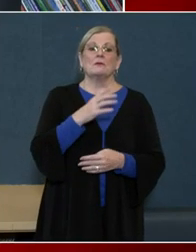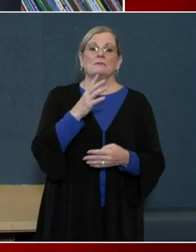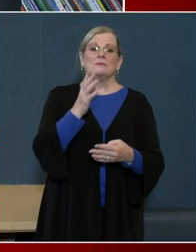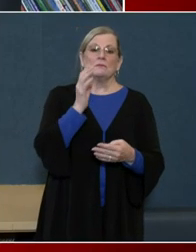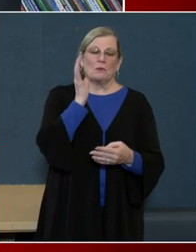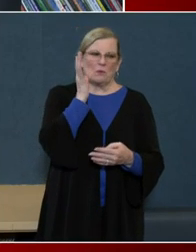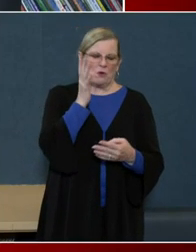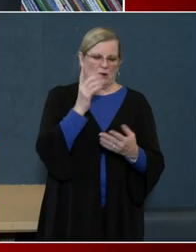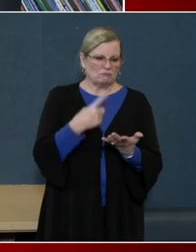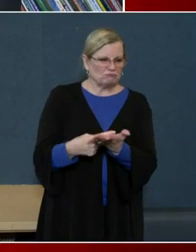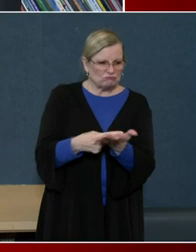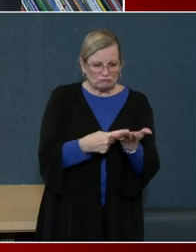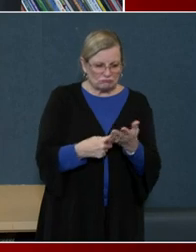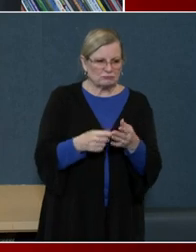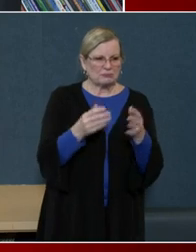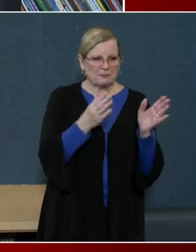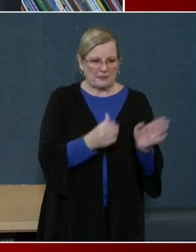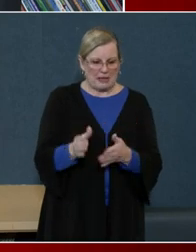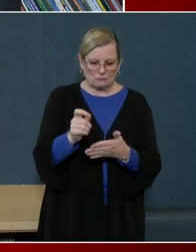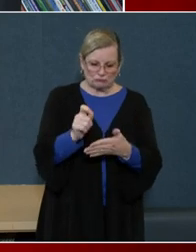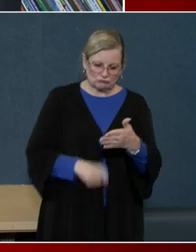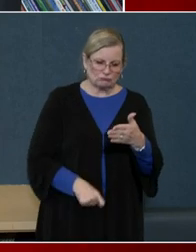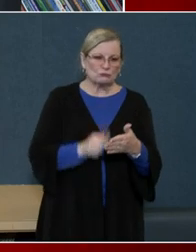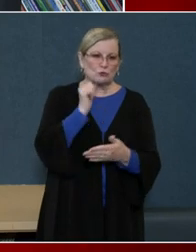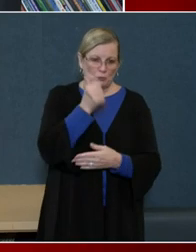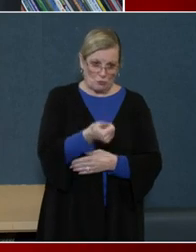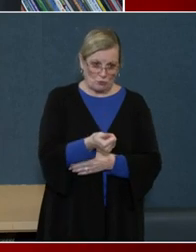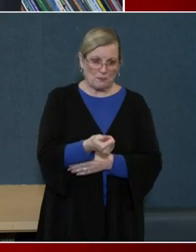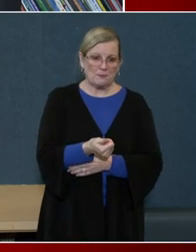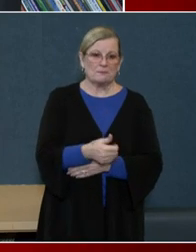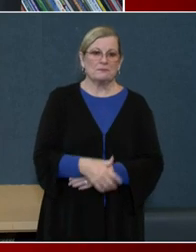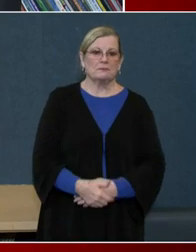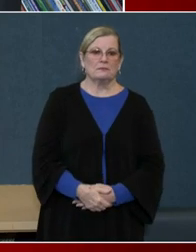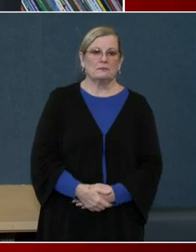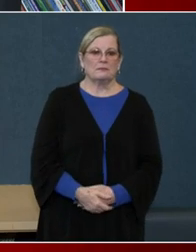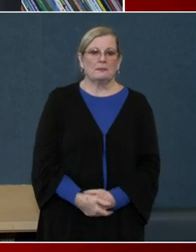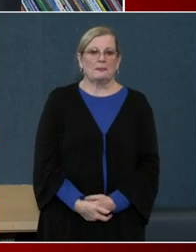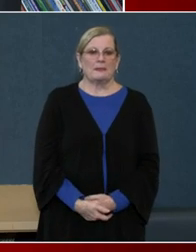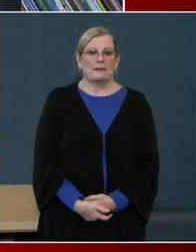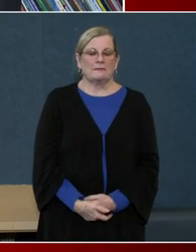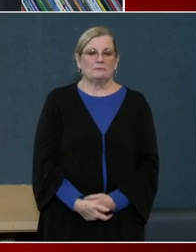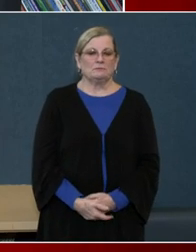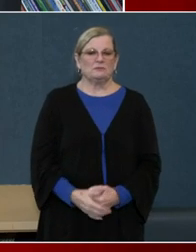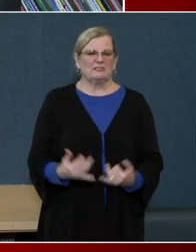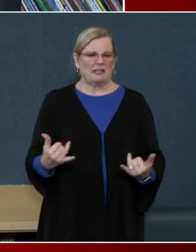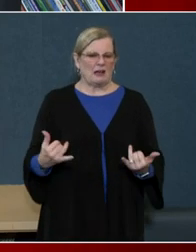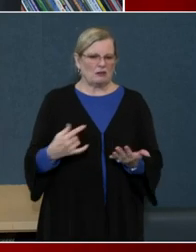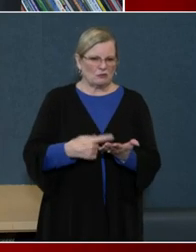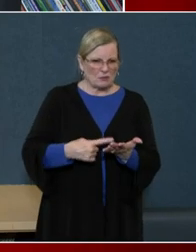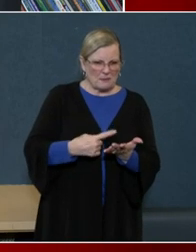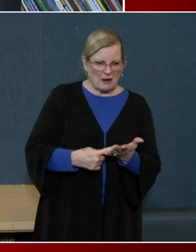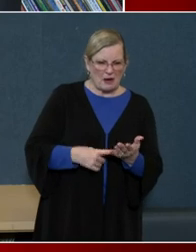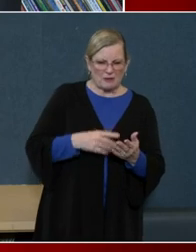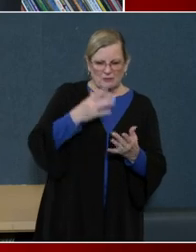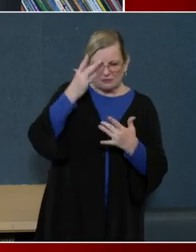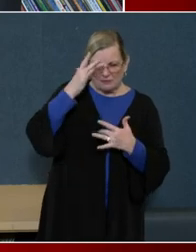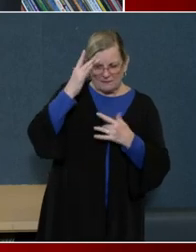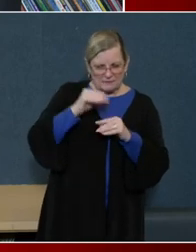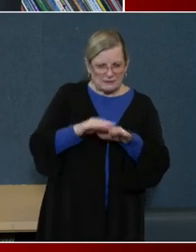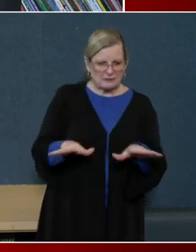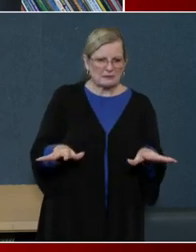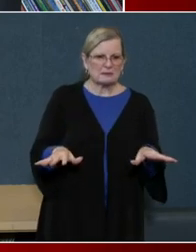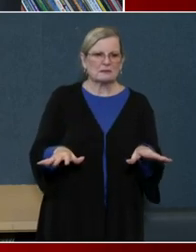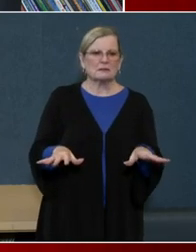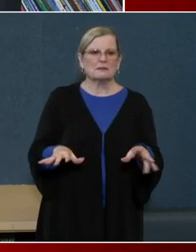bill concerning dyslexia, reading disorders, and another bill called Racial Equity Achieves Results, which is funded,